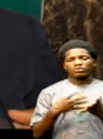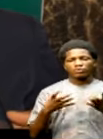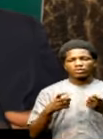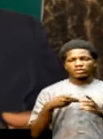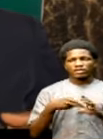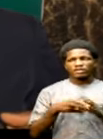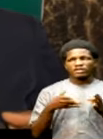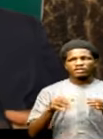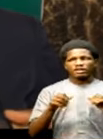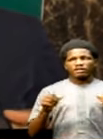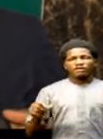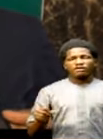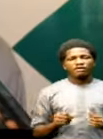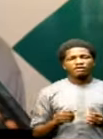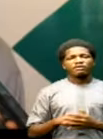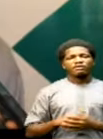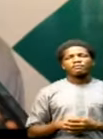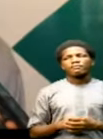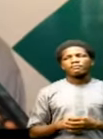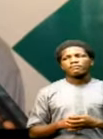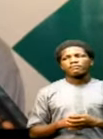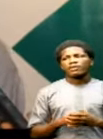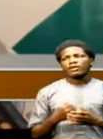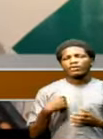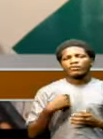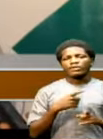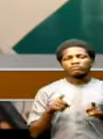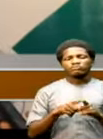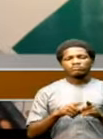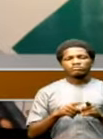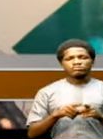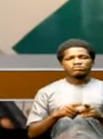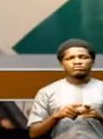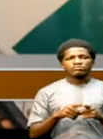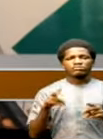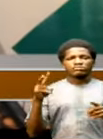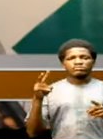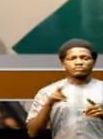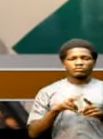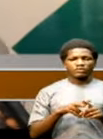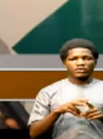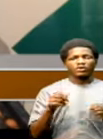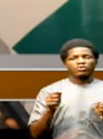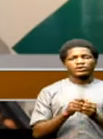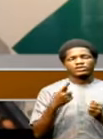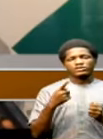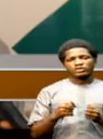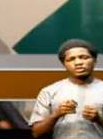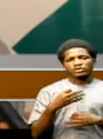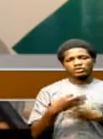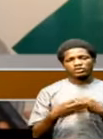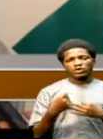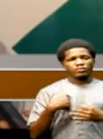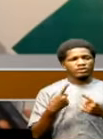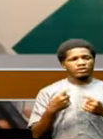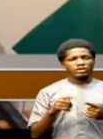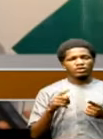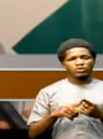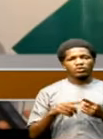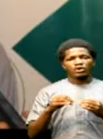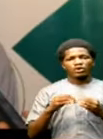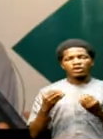they are working together, that the synergy is created. So we always engage with the judiciary. We always try to organize